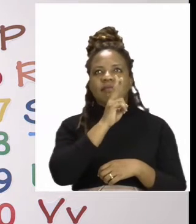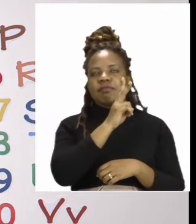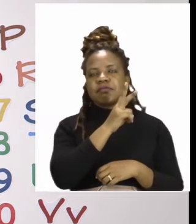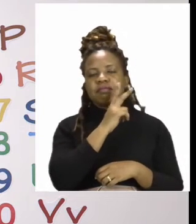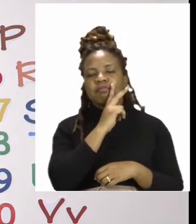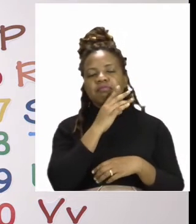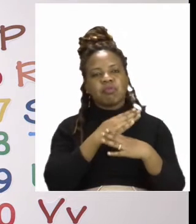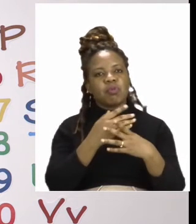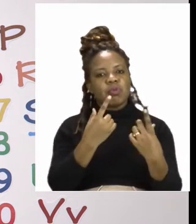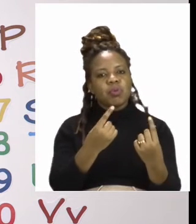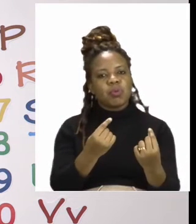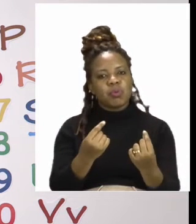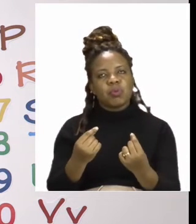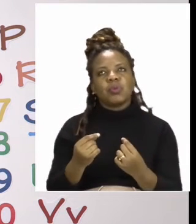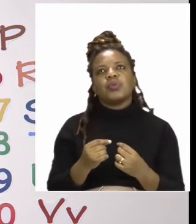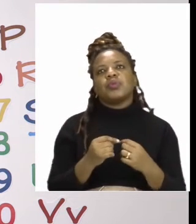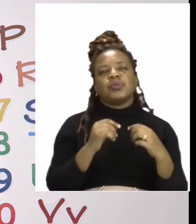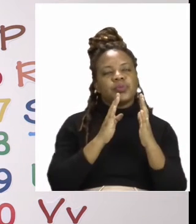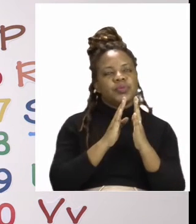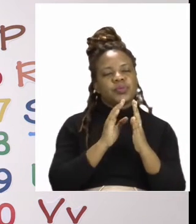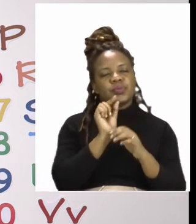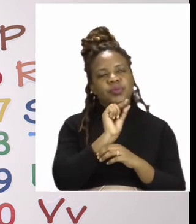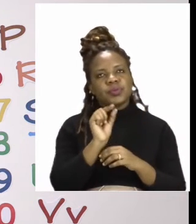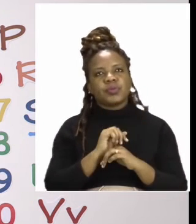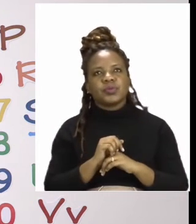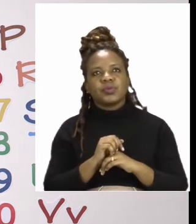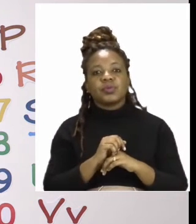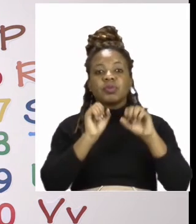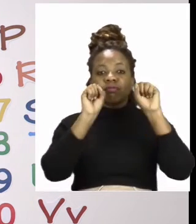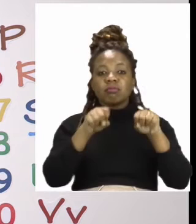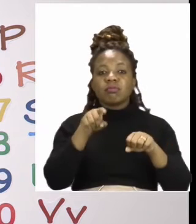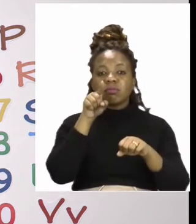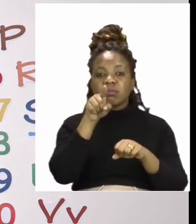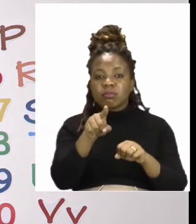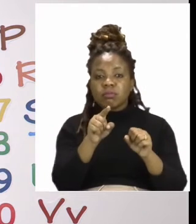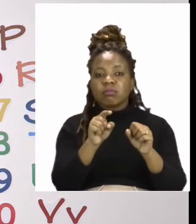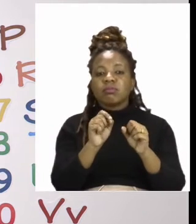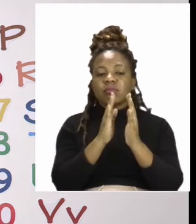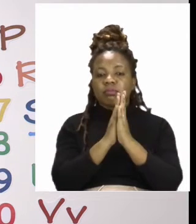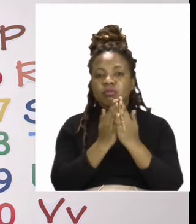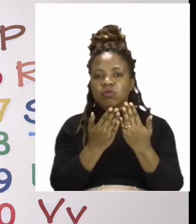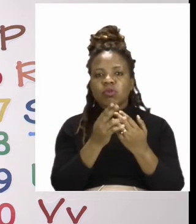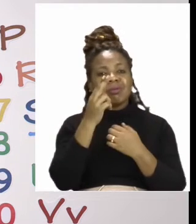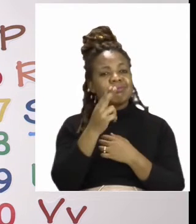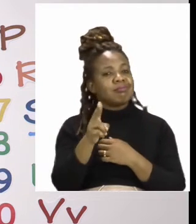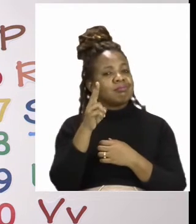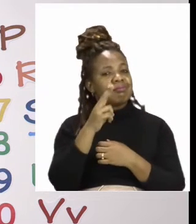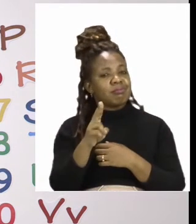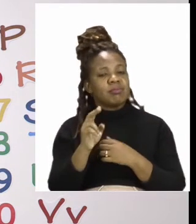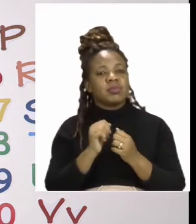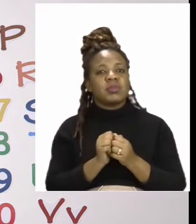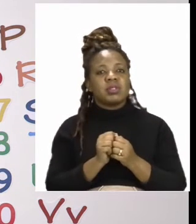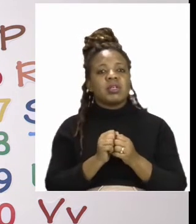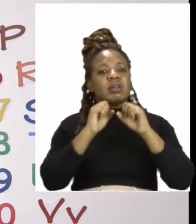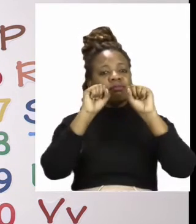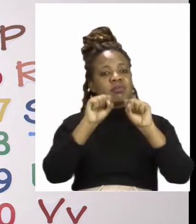Can you book? No, no, no, no. Can you sing? Yes, sing, sing, sing.